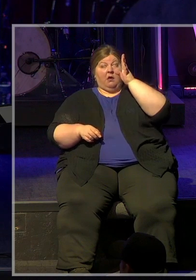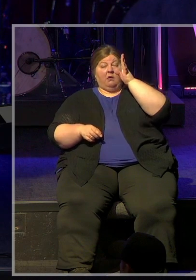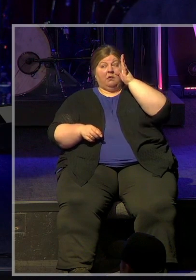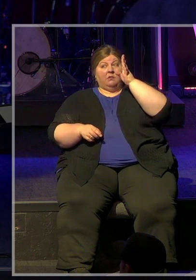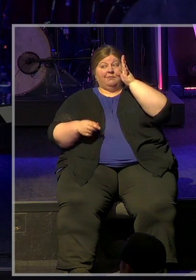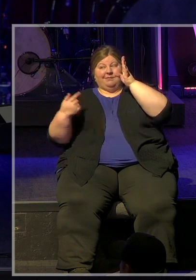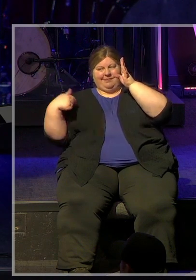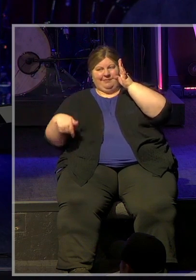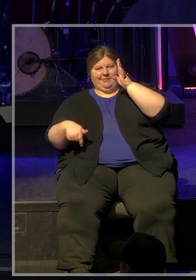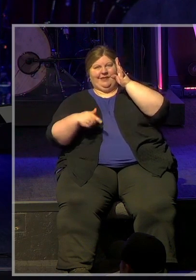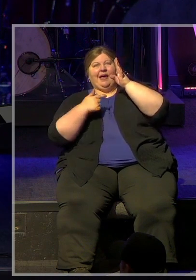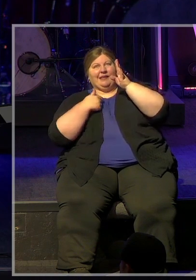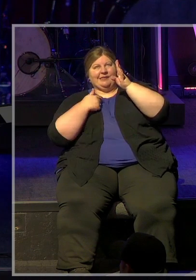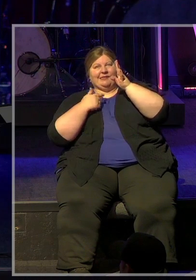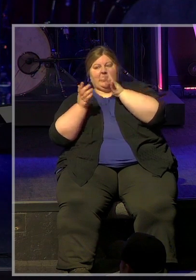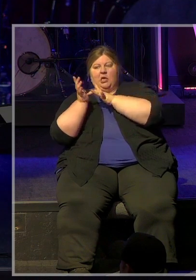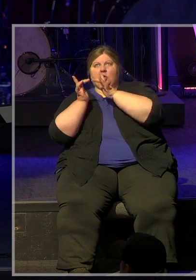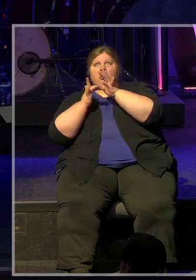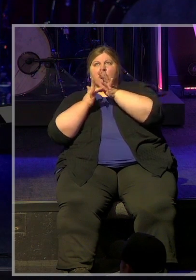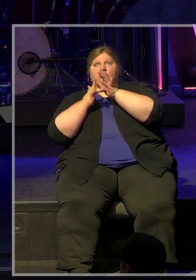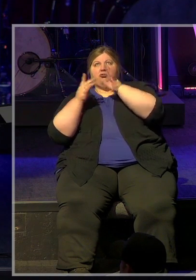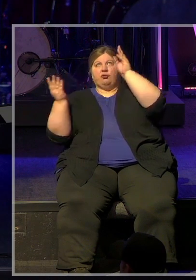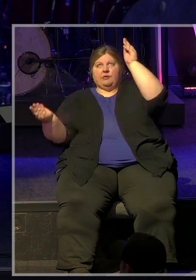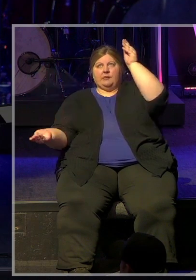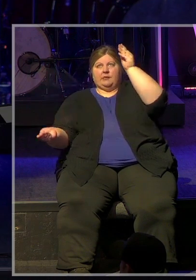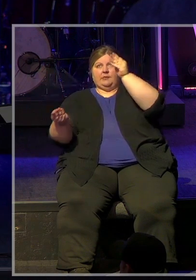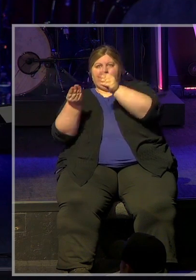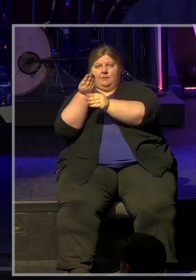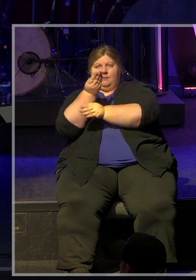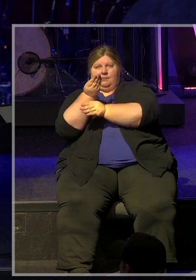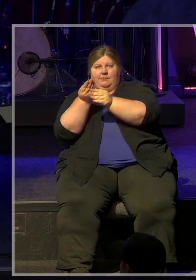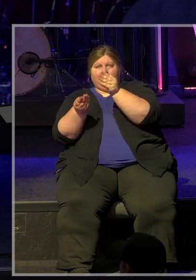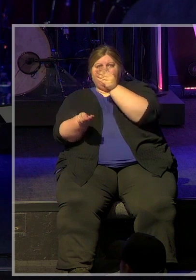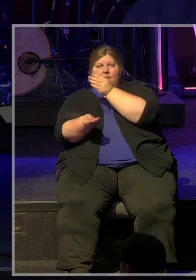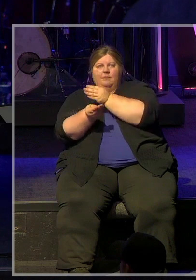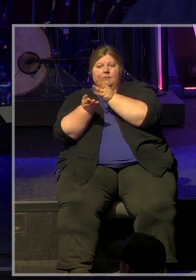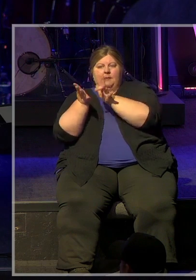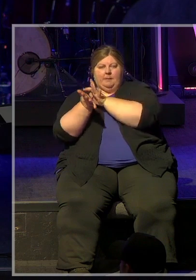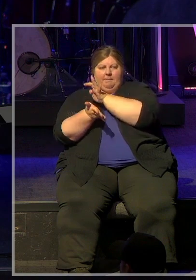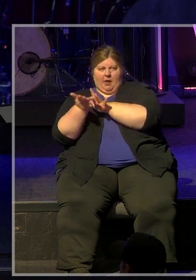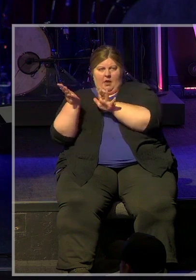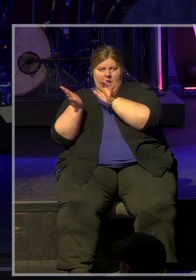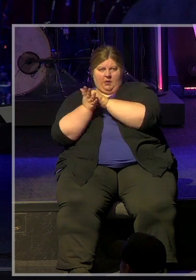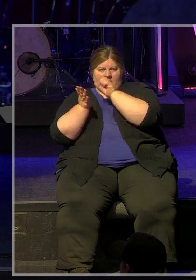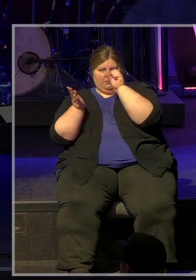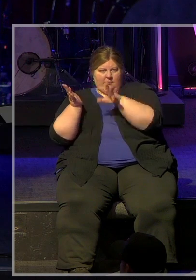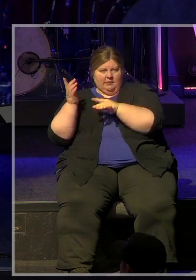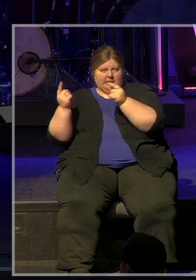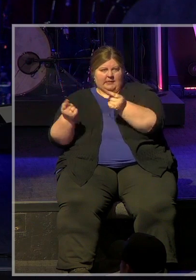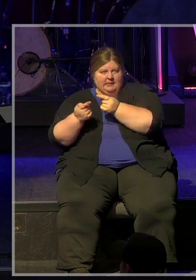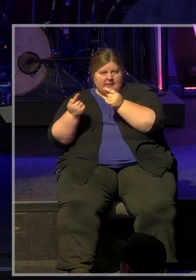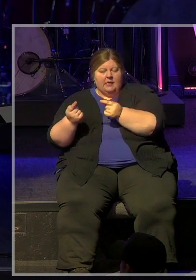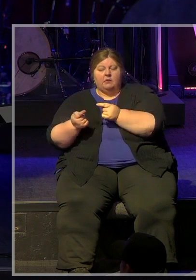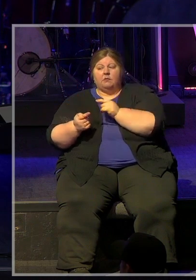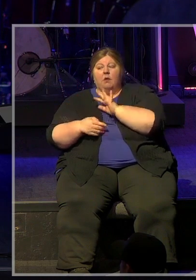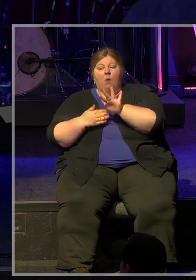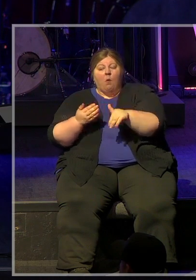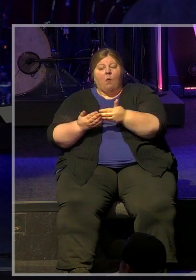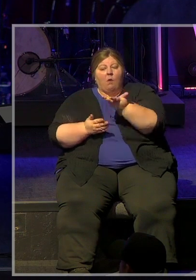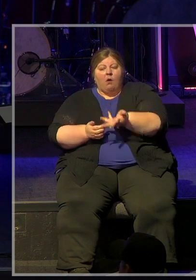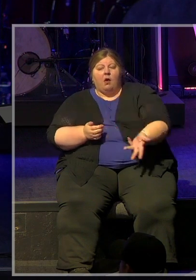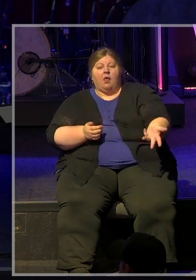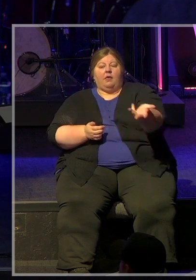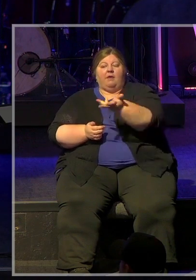and us. And Jesus said, I'm willing to pay. I'm willing to cover their sin, their guilt, their shame,